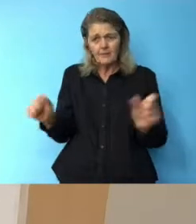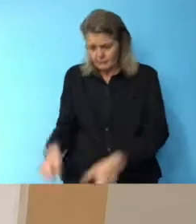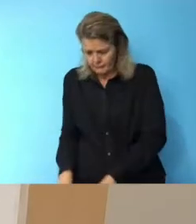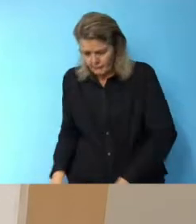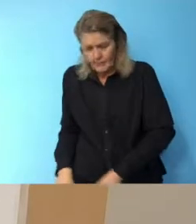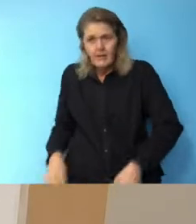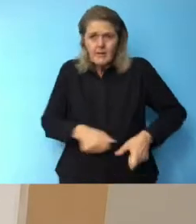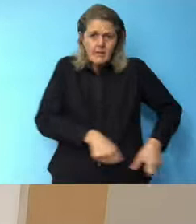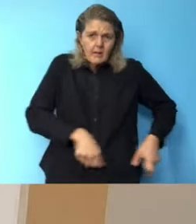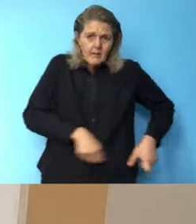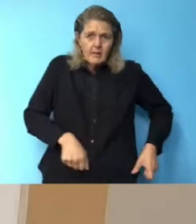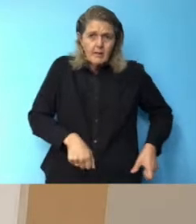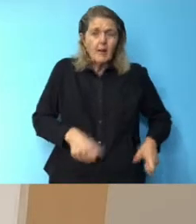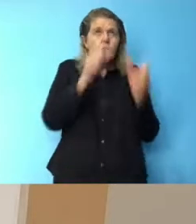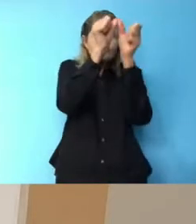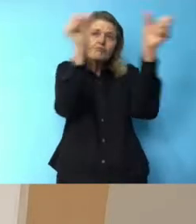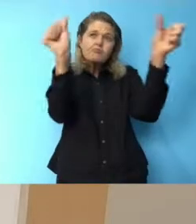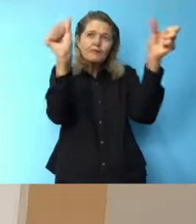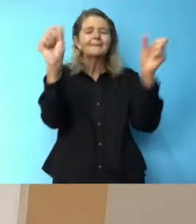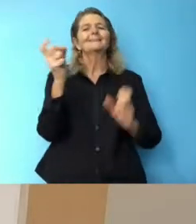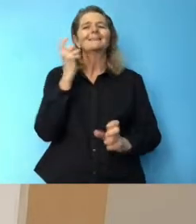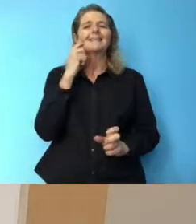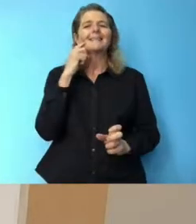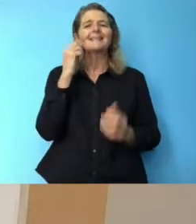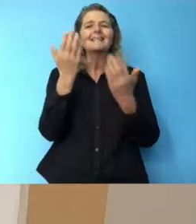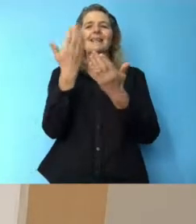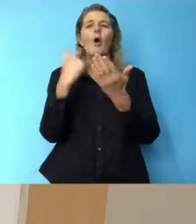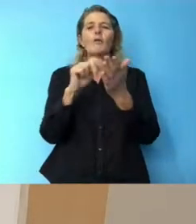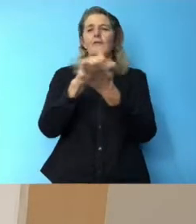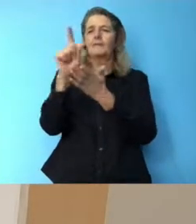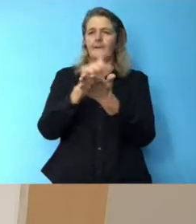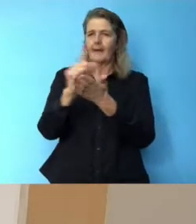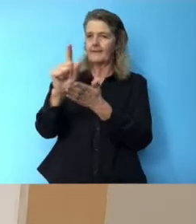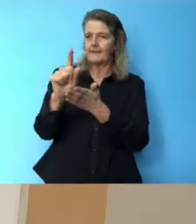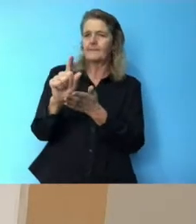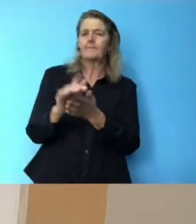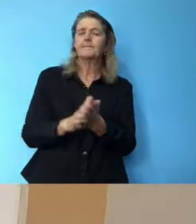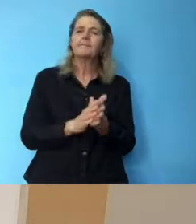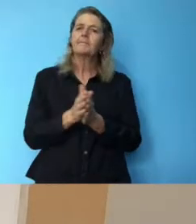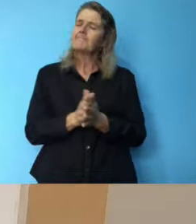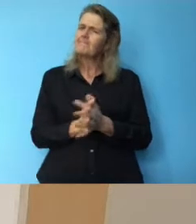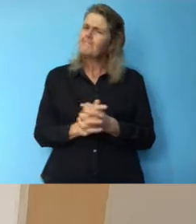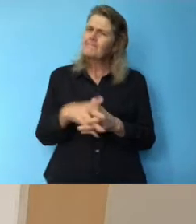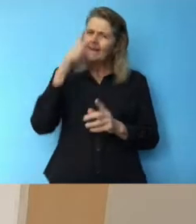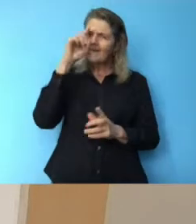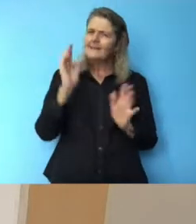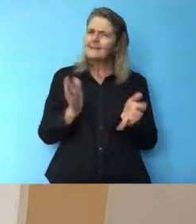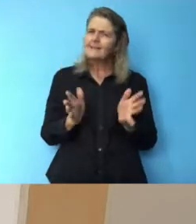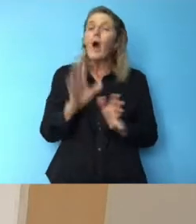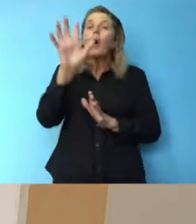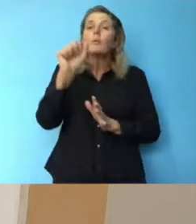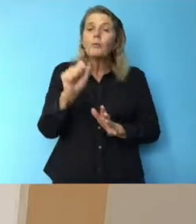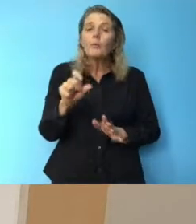on your clothes first, because it will tear you, but you just have to be gentle. It can sometimes tear the paper. Yeah, that's